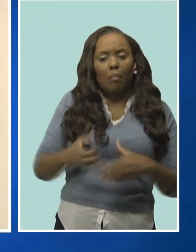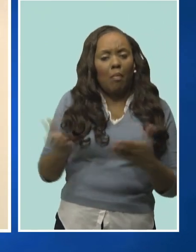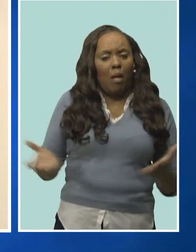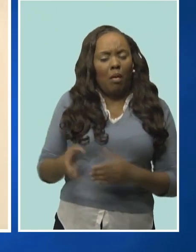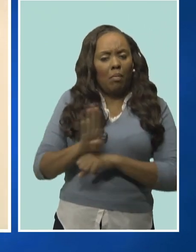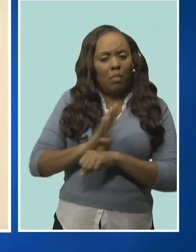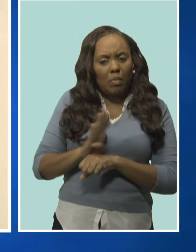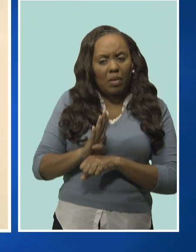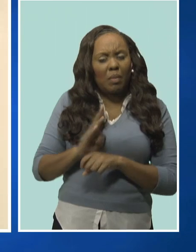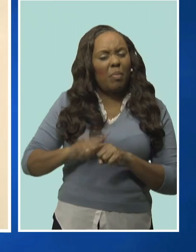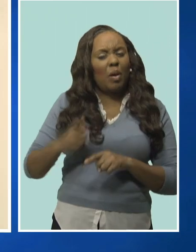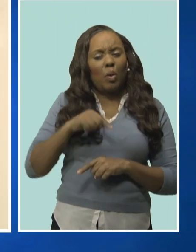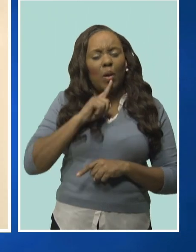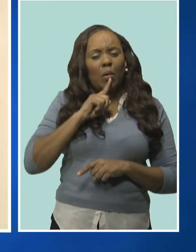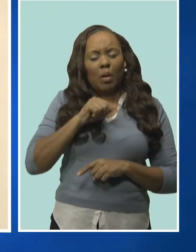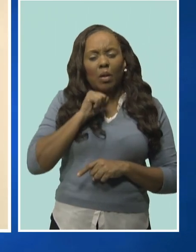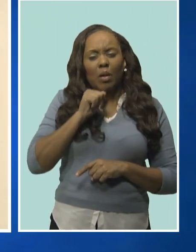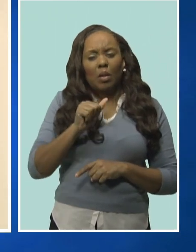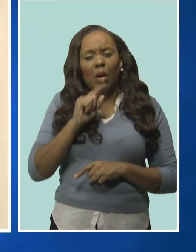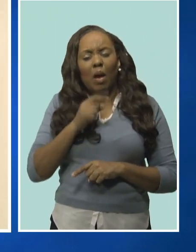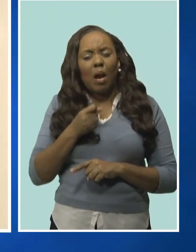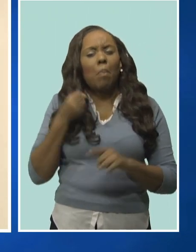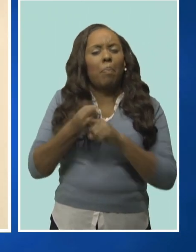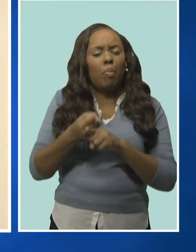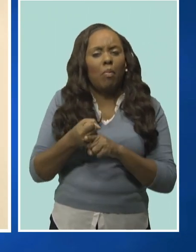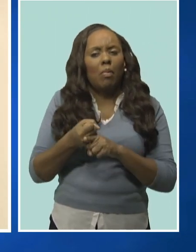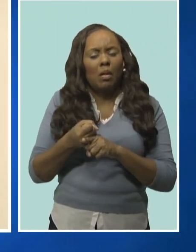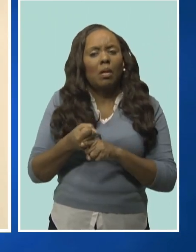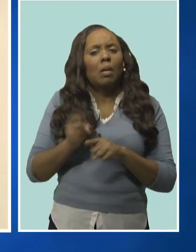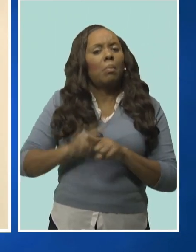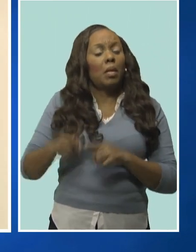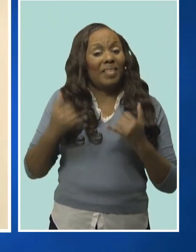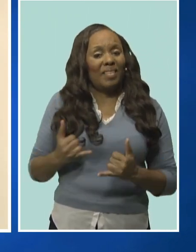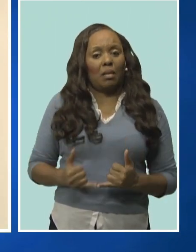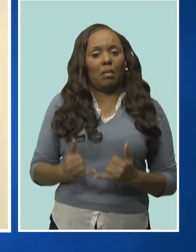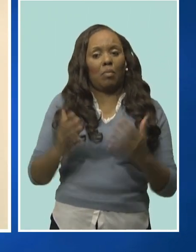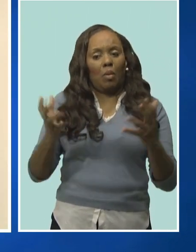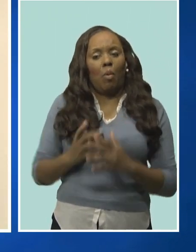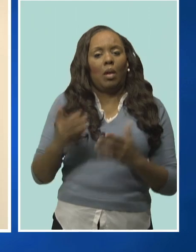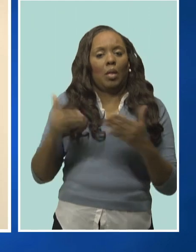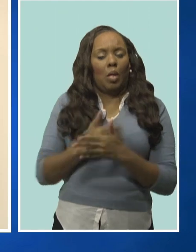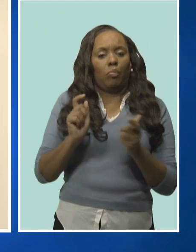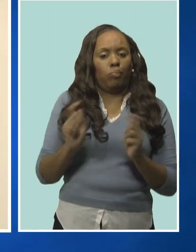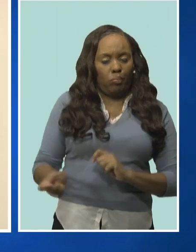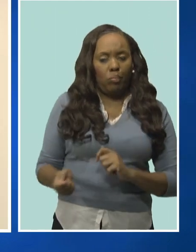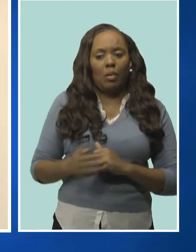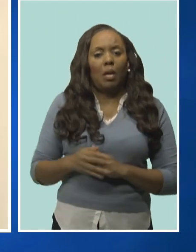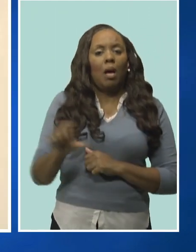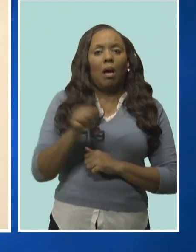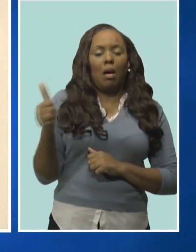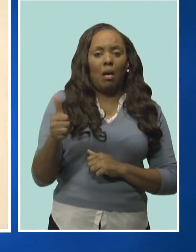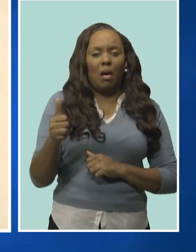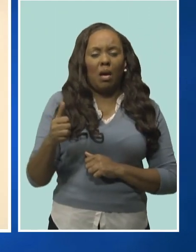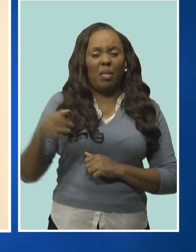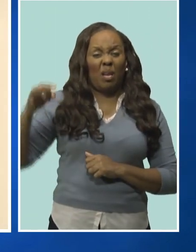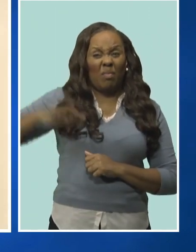resilience and further economic resilience for that matter, it is important that as we embark on these transformational measures, that these other